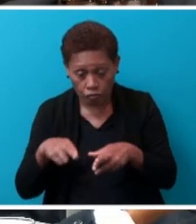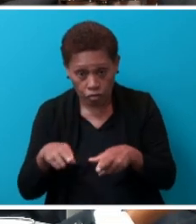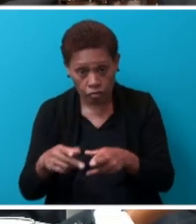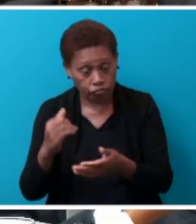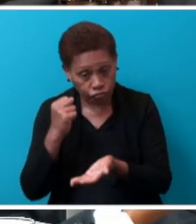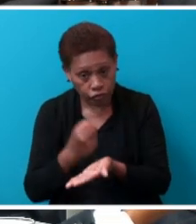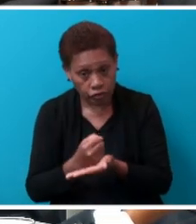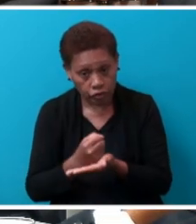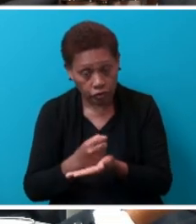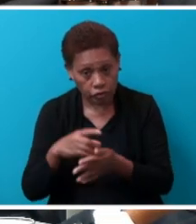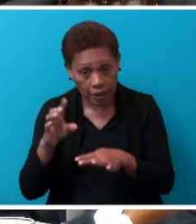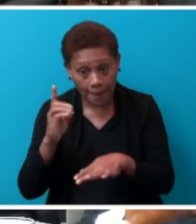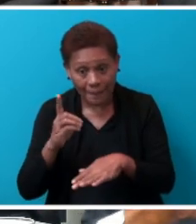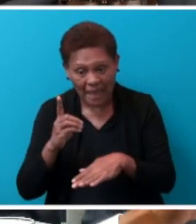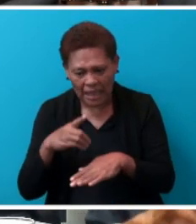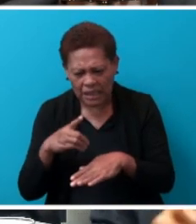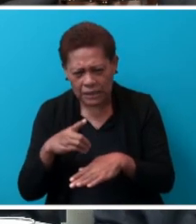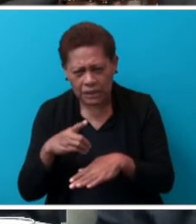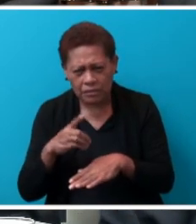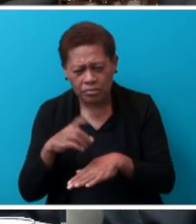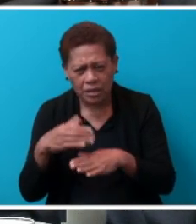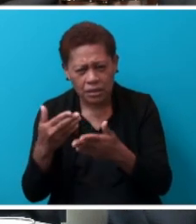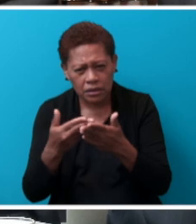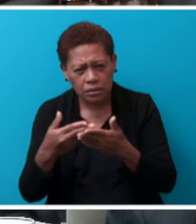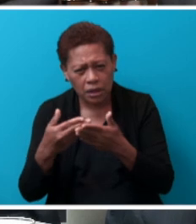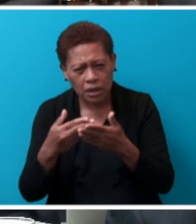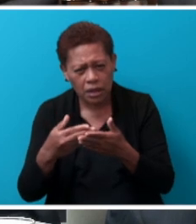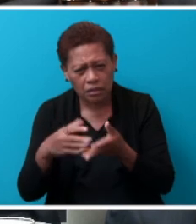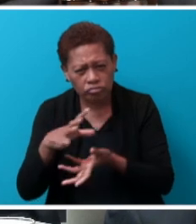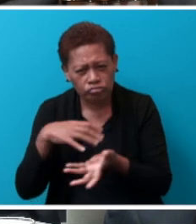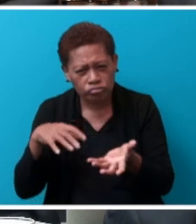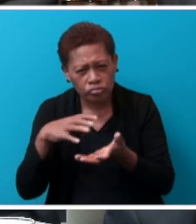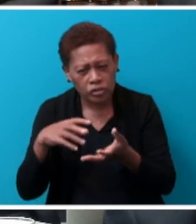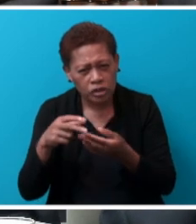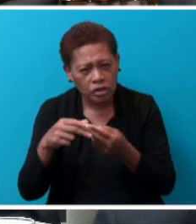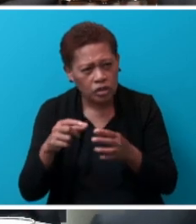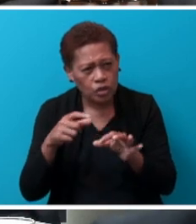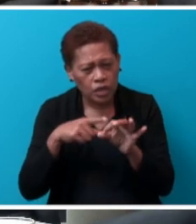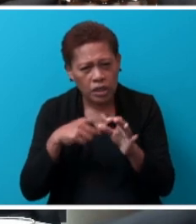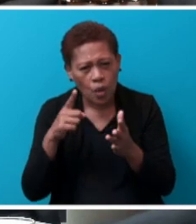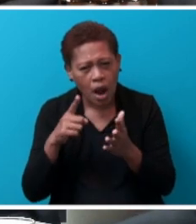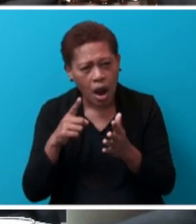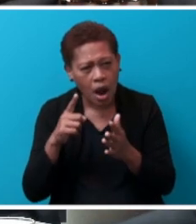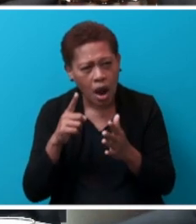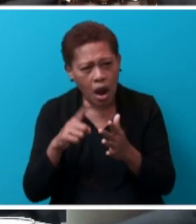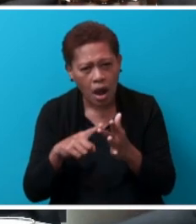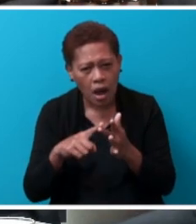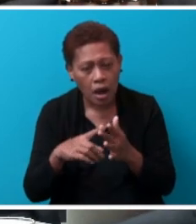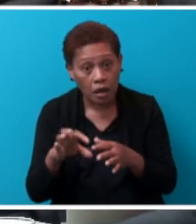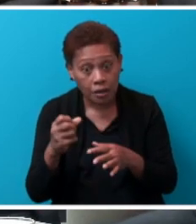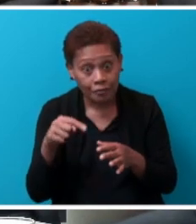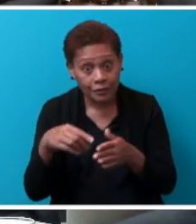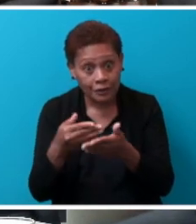feasibility study progresses effectively and meets the expectations of the TOR. While the focus of the feasibility study is on